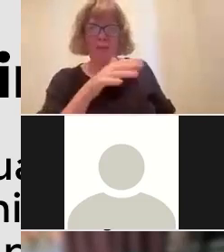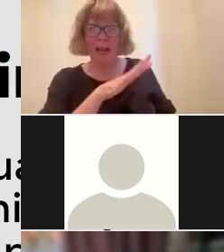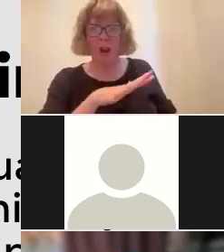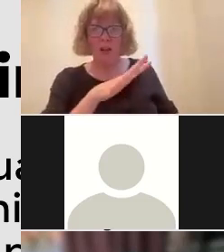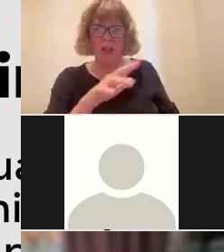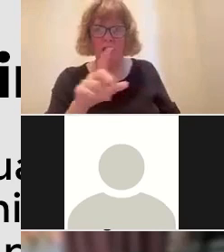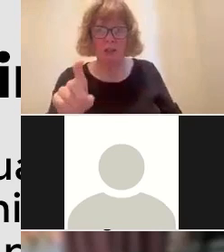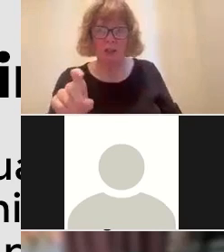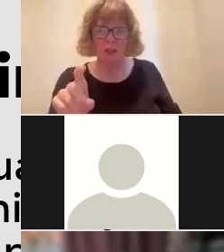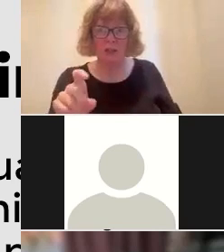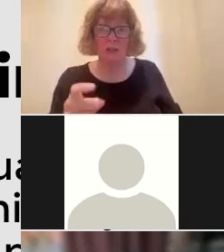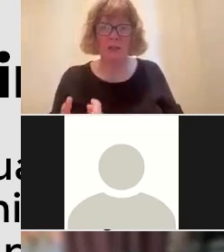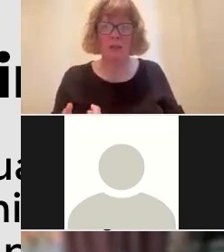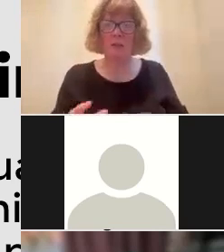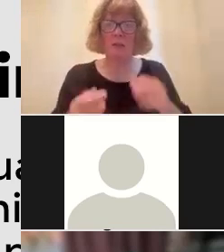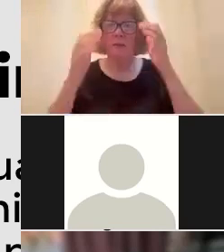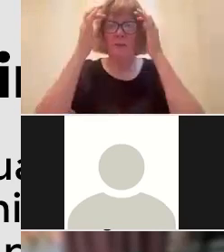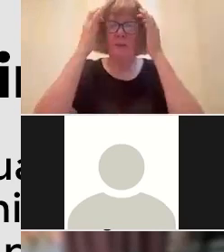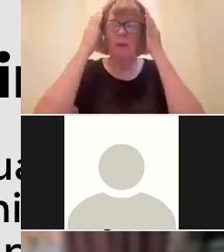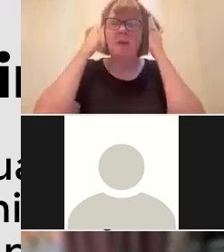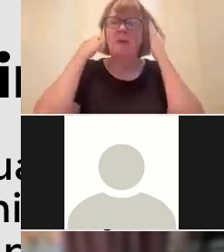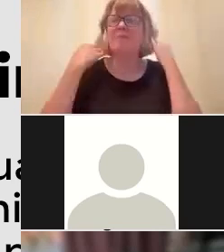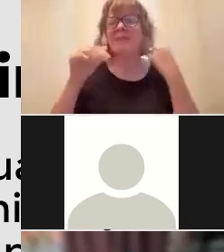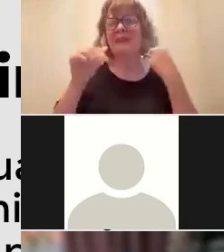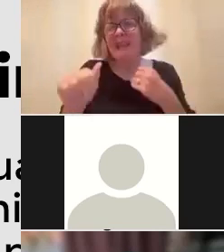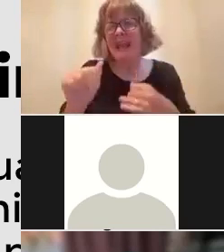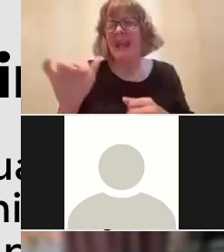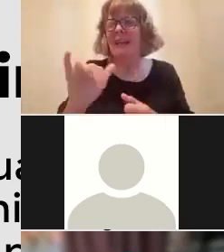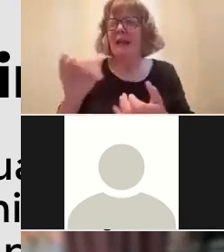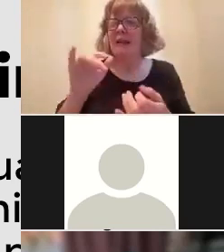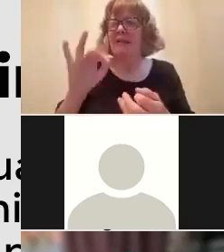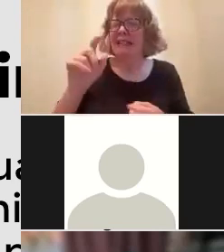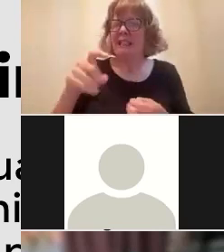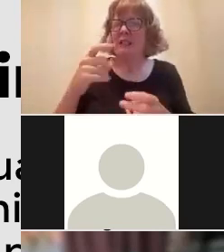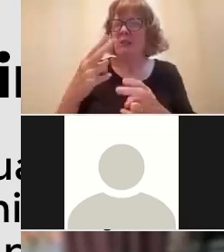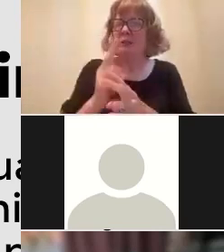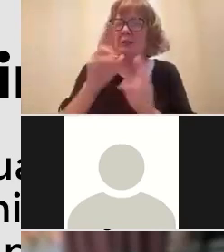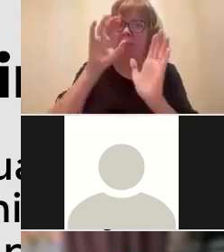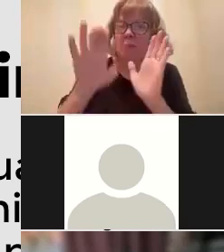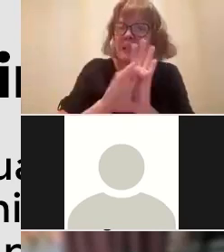Utilize comprehension tools if needed, so pictures or diagrams.